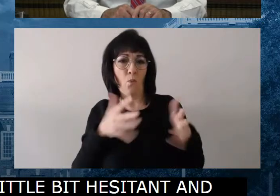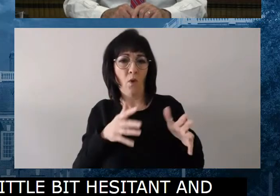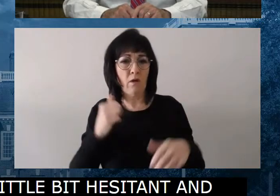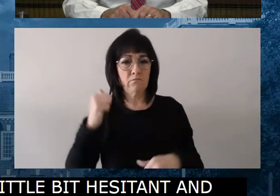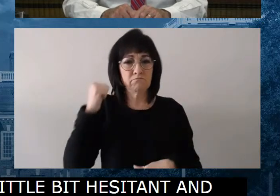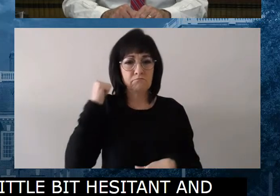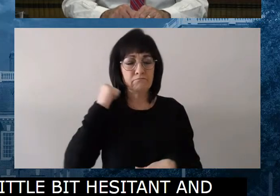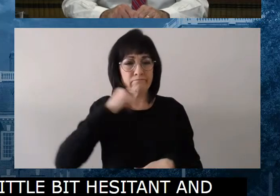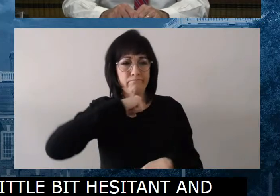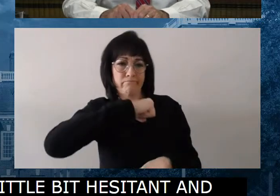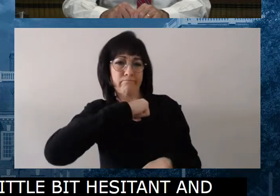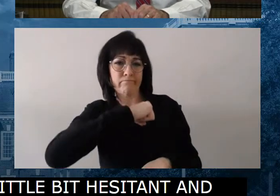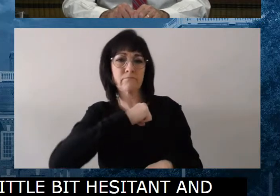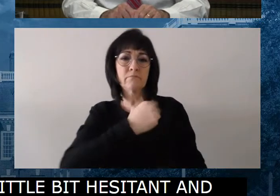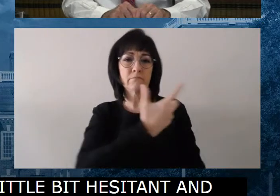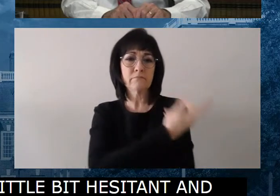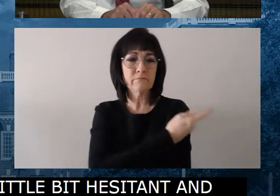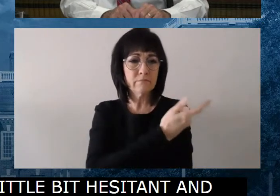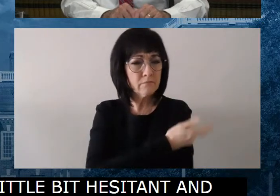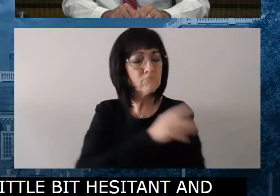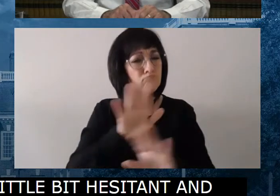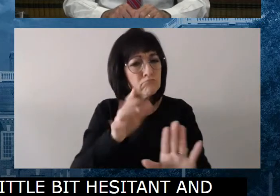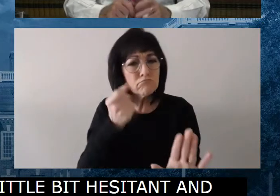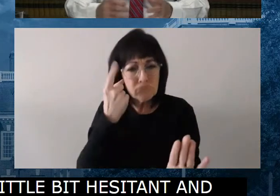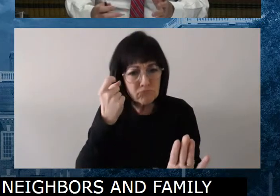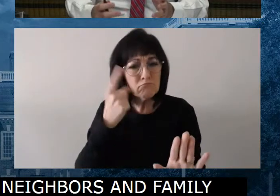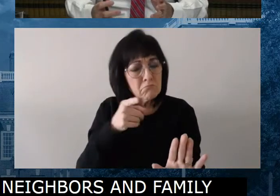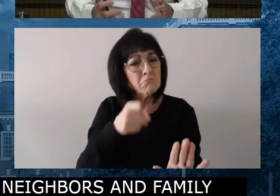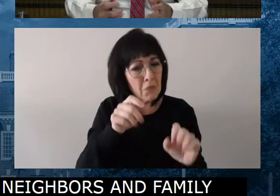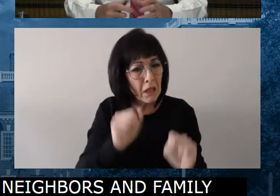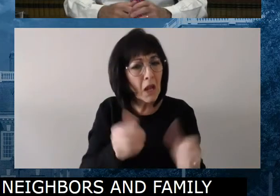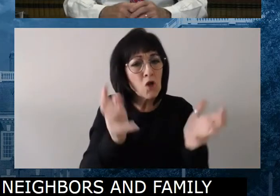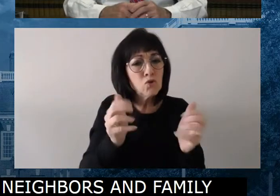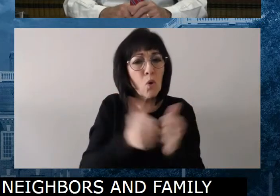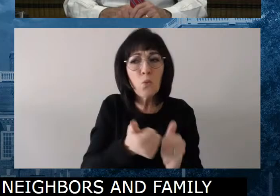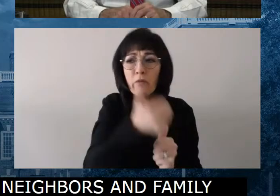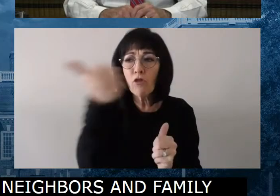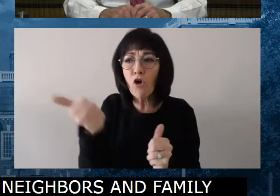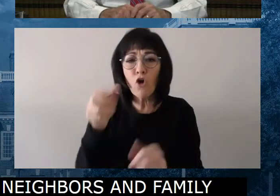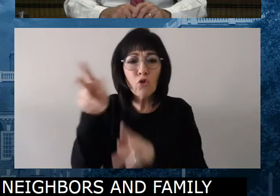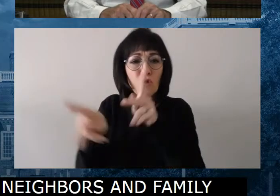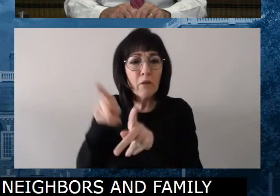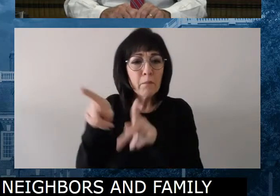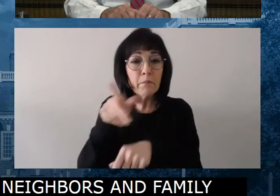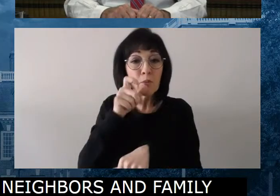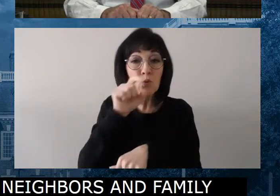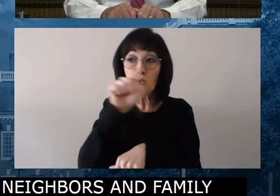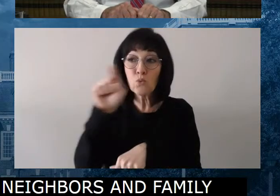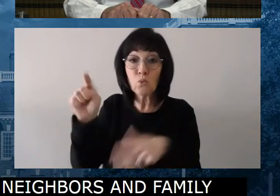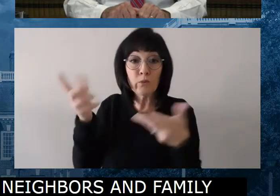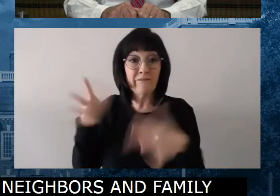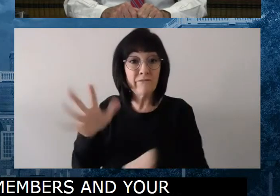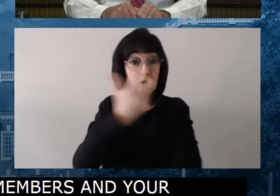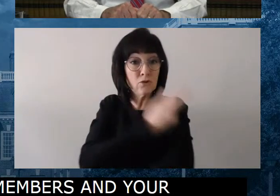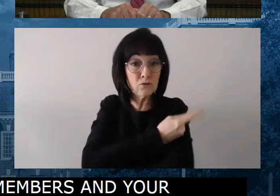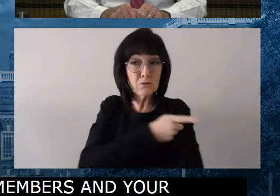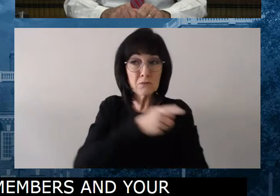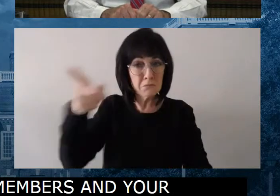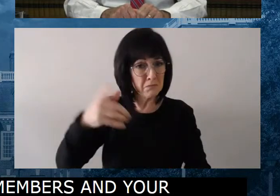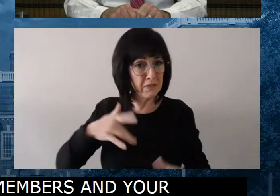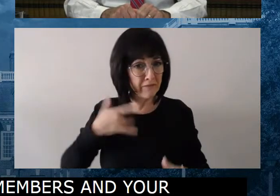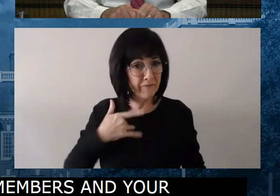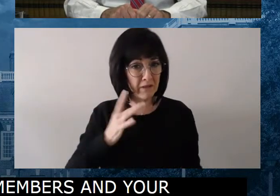members, talk to your friends who are getting vaccinated. Remember, this is for you to protect your health and wellness. If you're younger, you